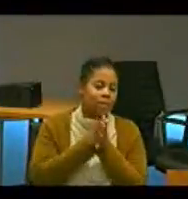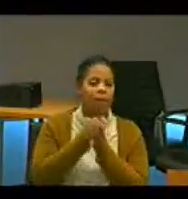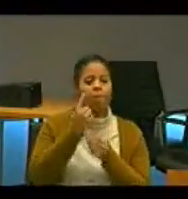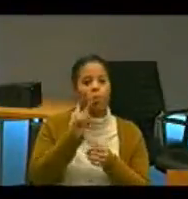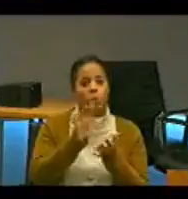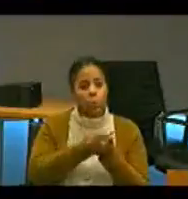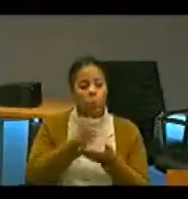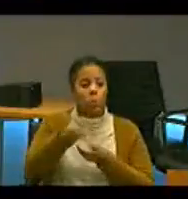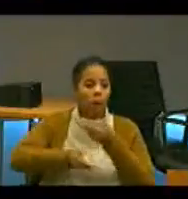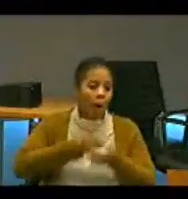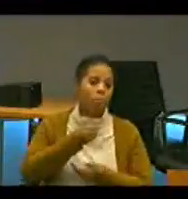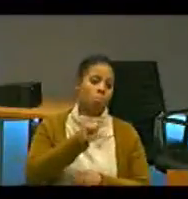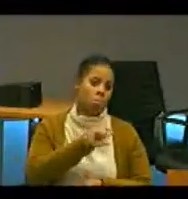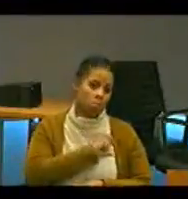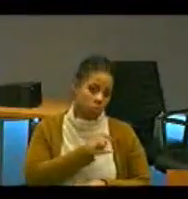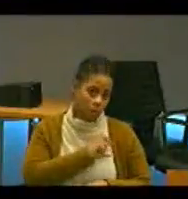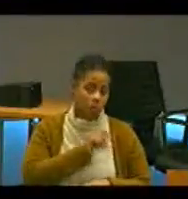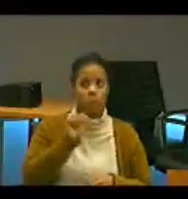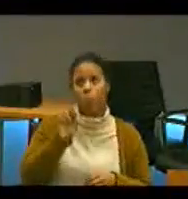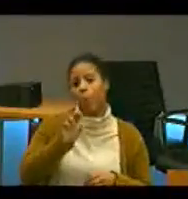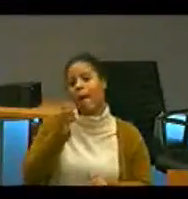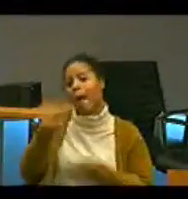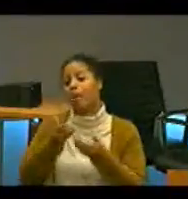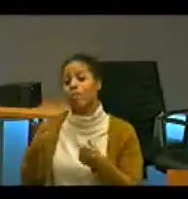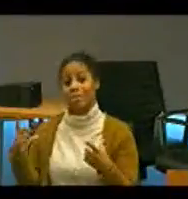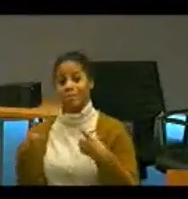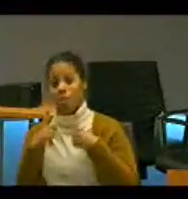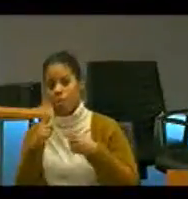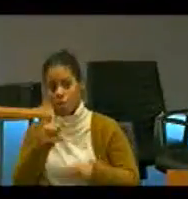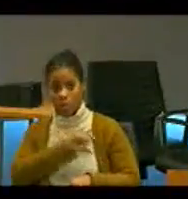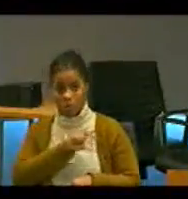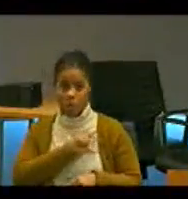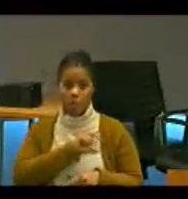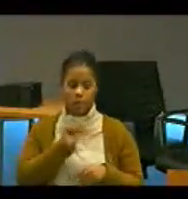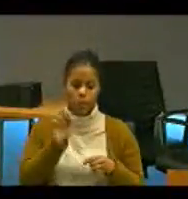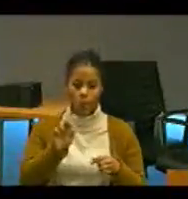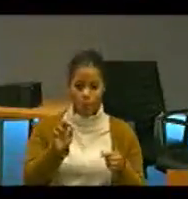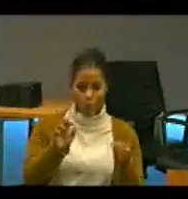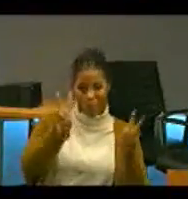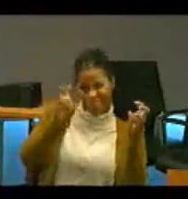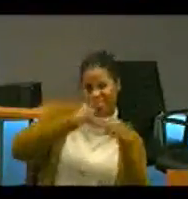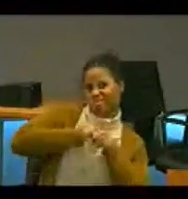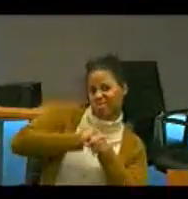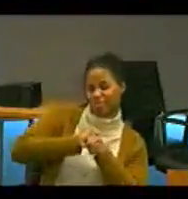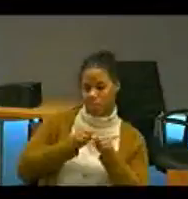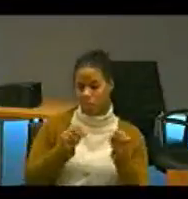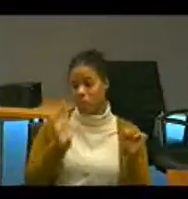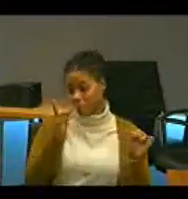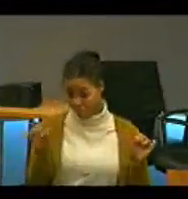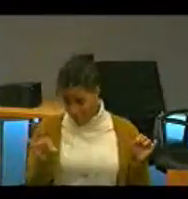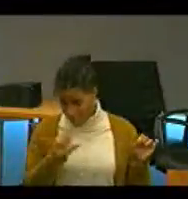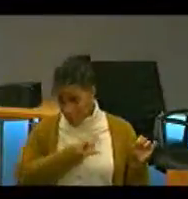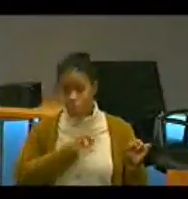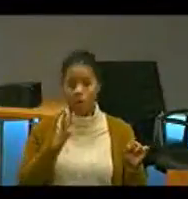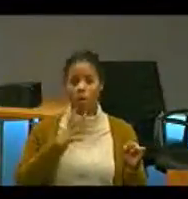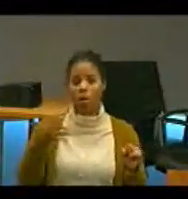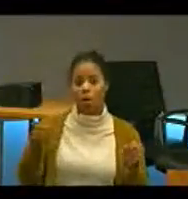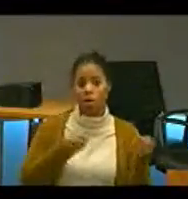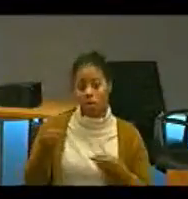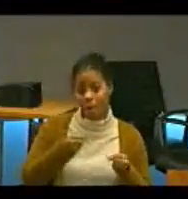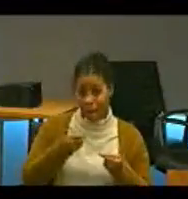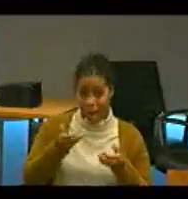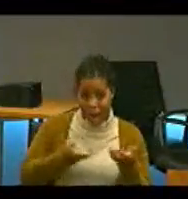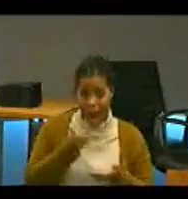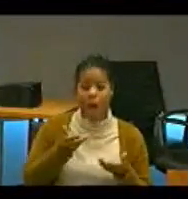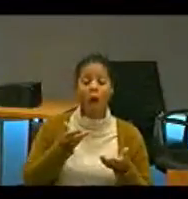hire police officers or retired police officers or things that are like police officers. And now that's turned out to be something that people object